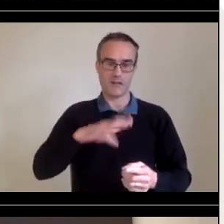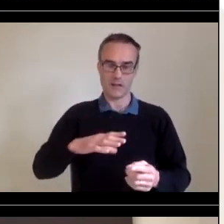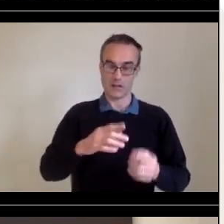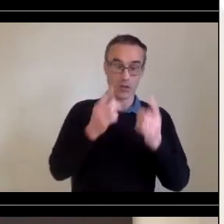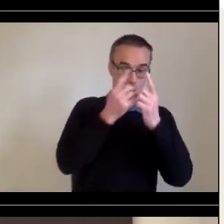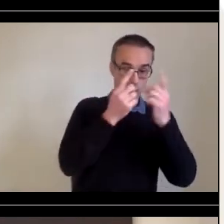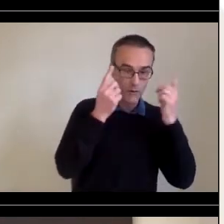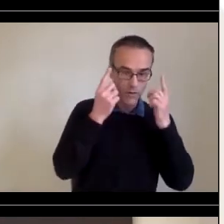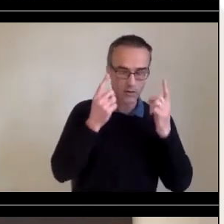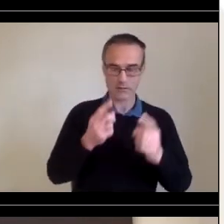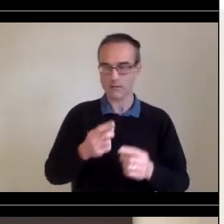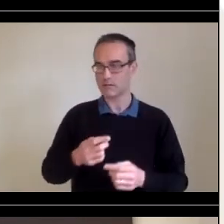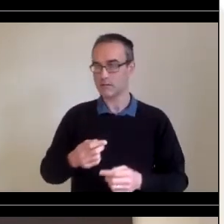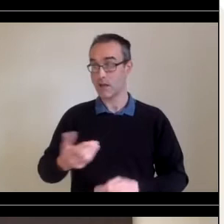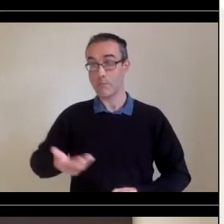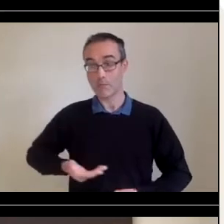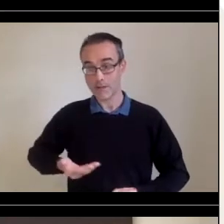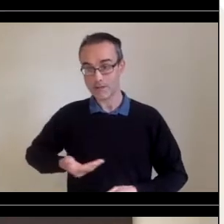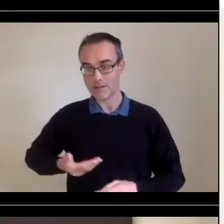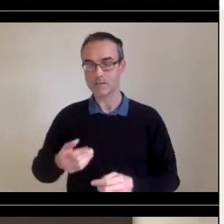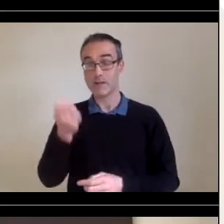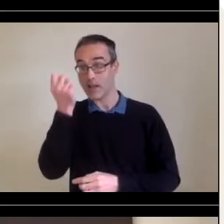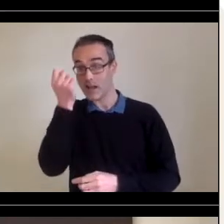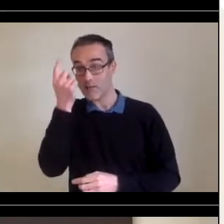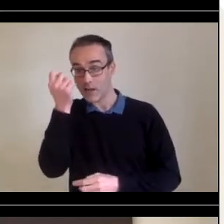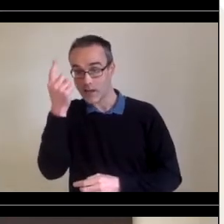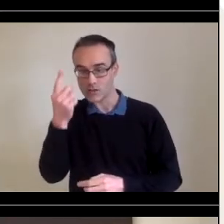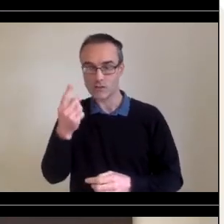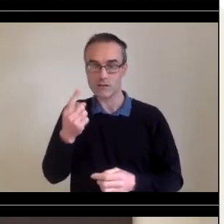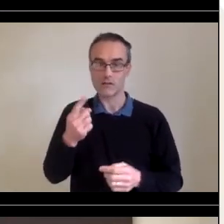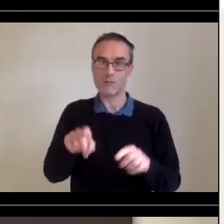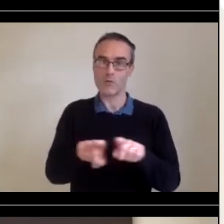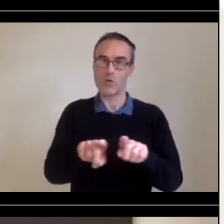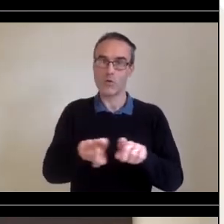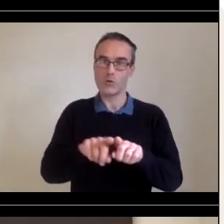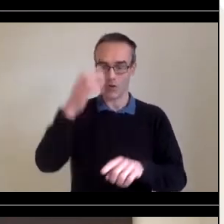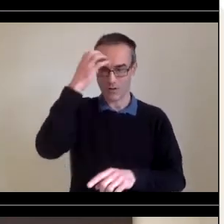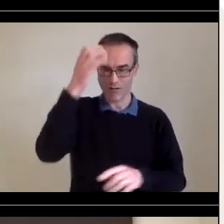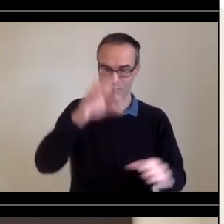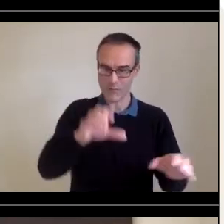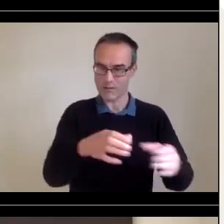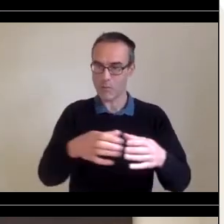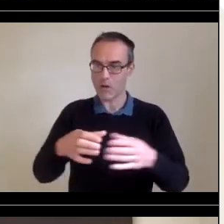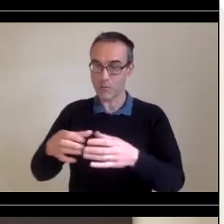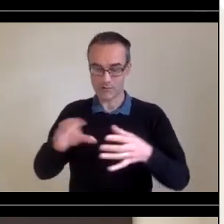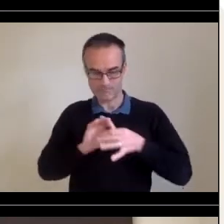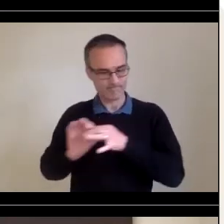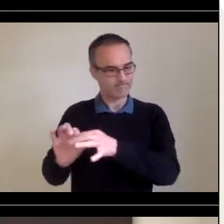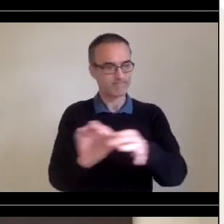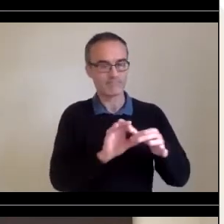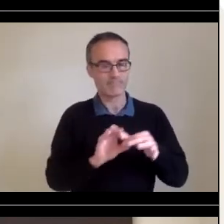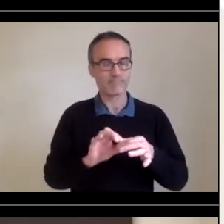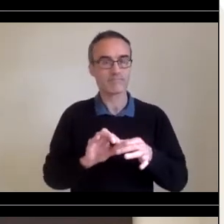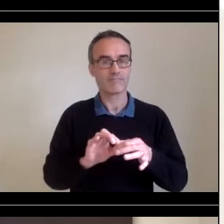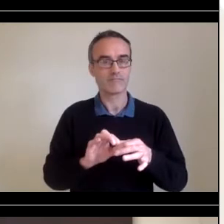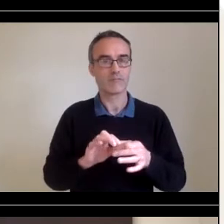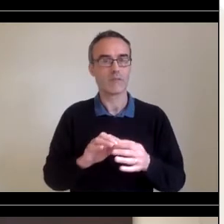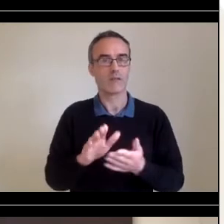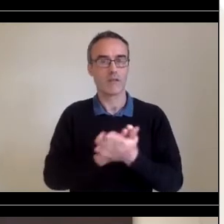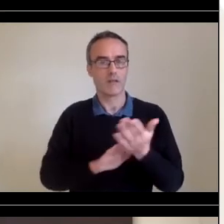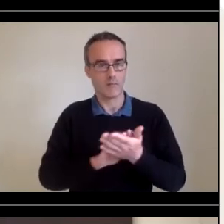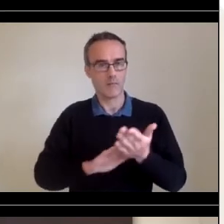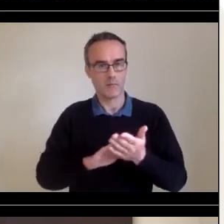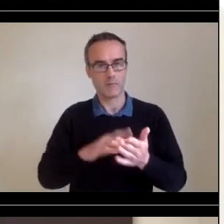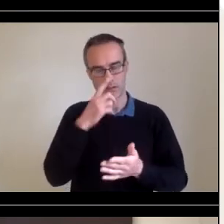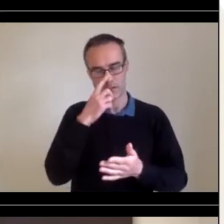of our businesses, of our innovation pipelines and our public sector to be structured and to be operationalized in the right way to